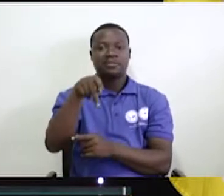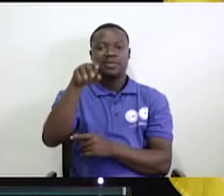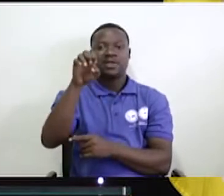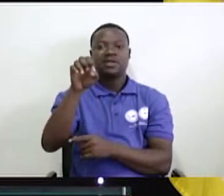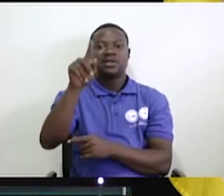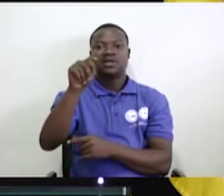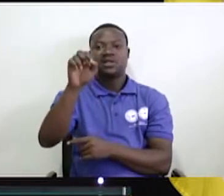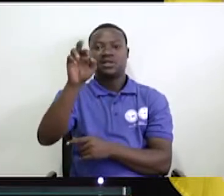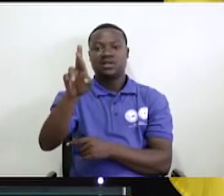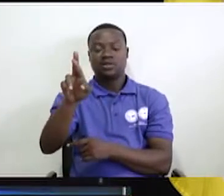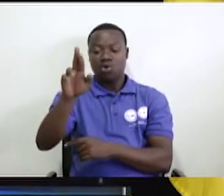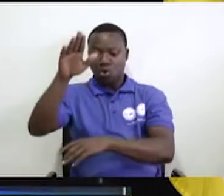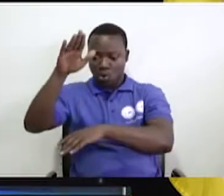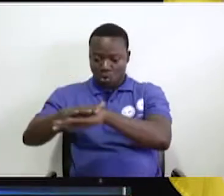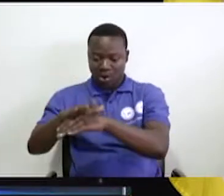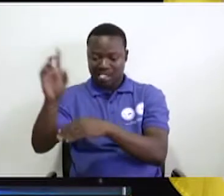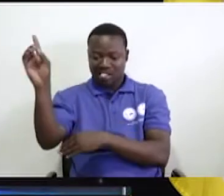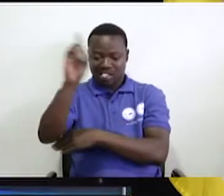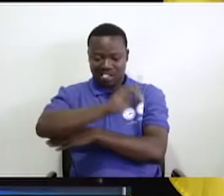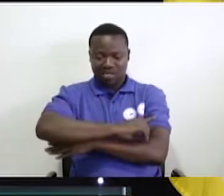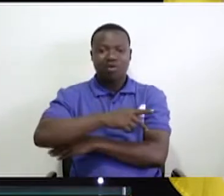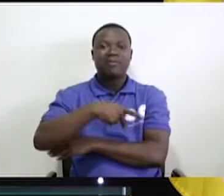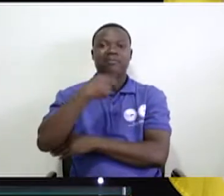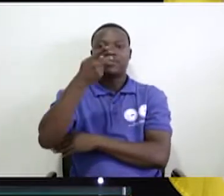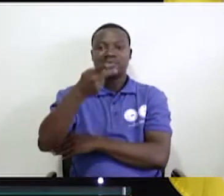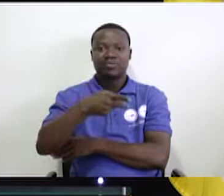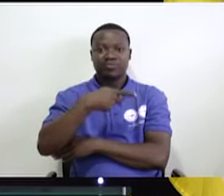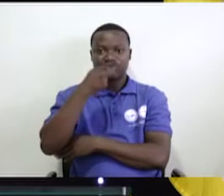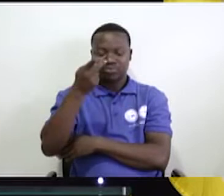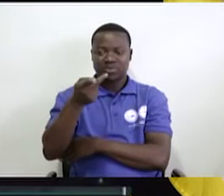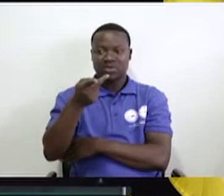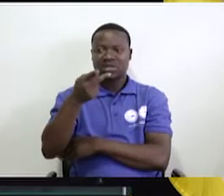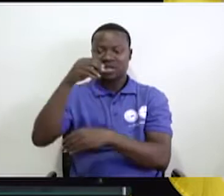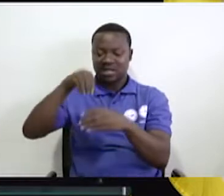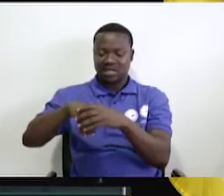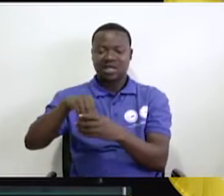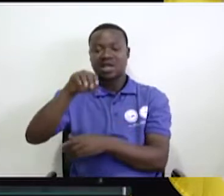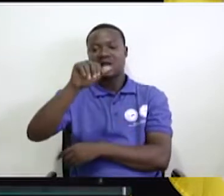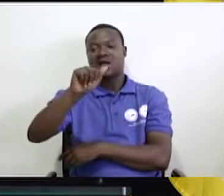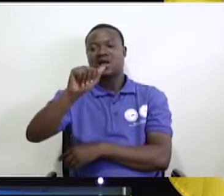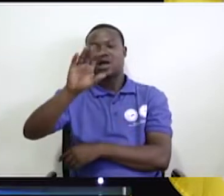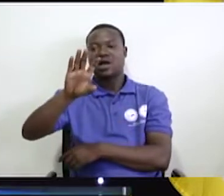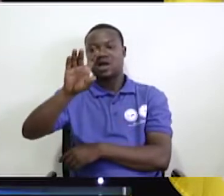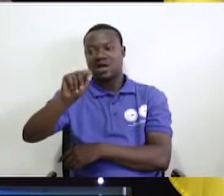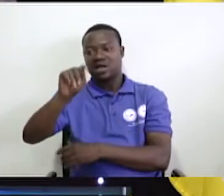On the day of Pentecost. Ewa Pentecost Dano. In us. Ewa Osma for Numa. Chapter